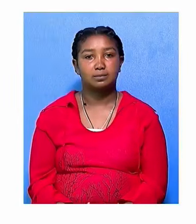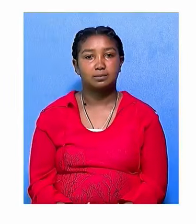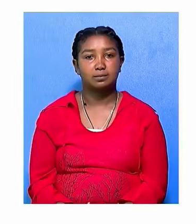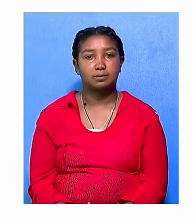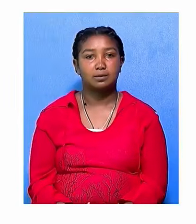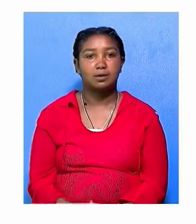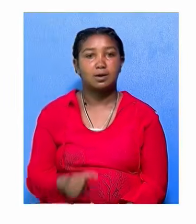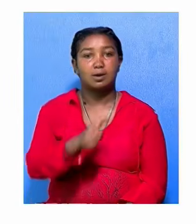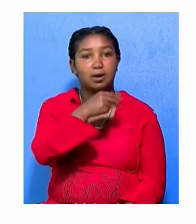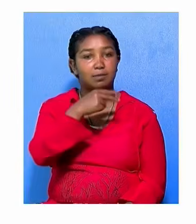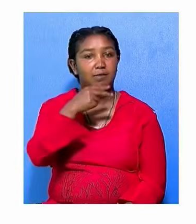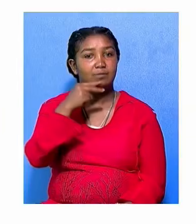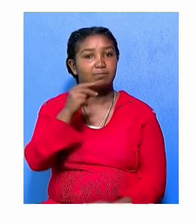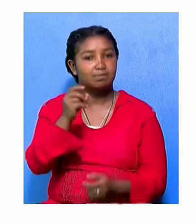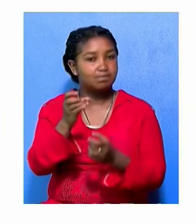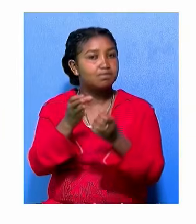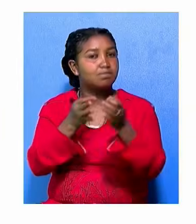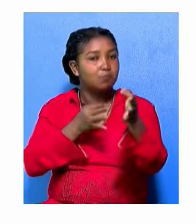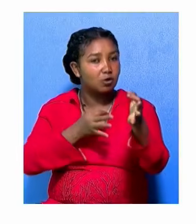modifies